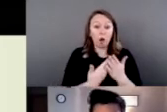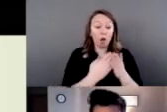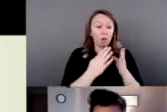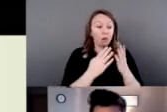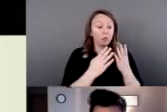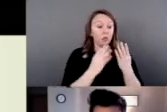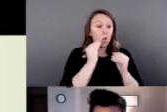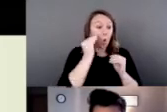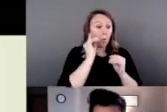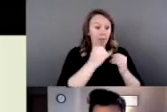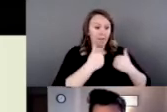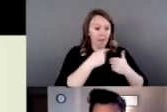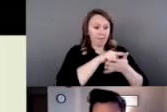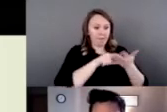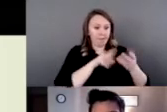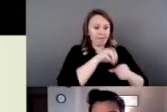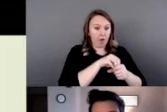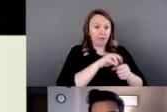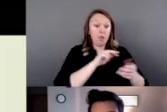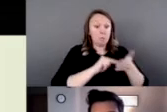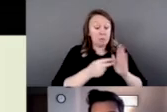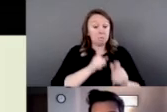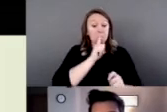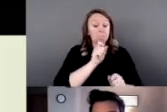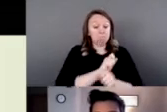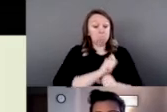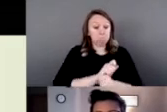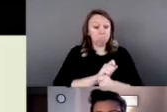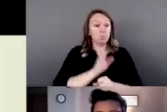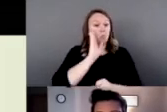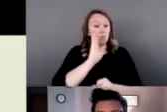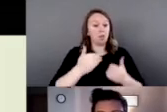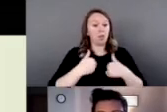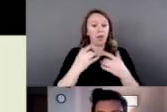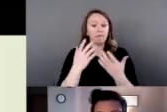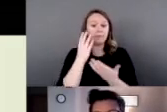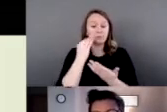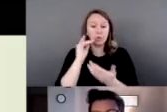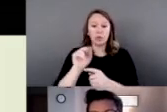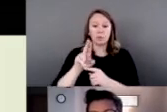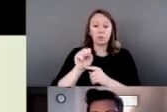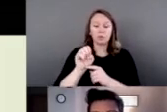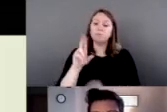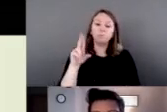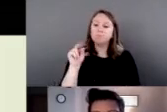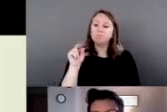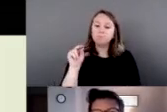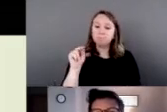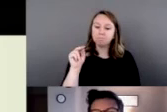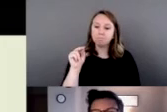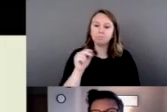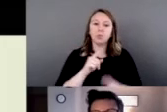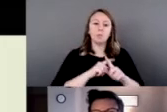these elements, you know, if this is just according to research, households that have these elements just